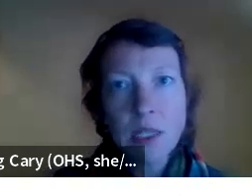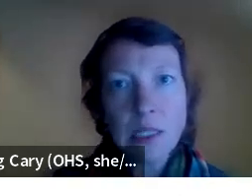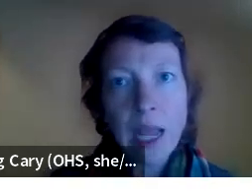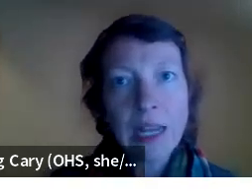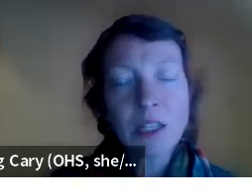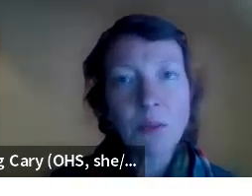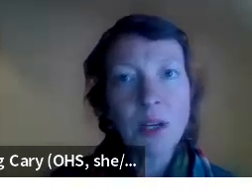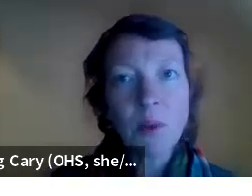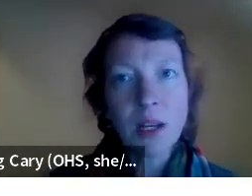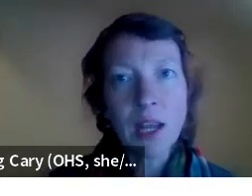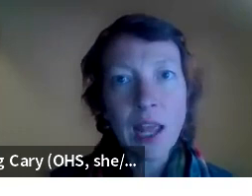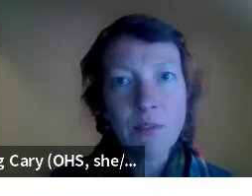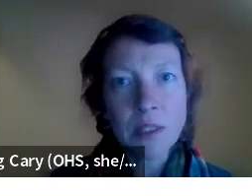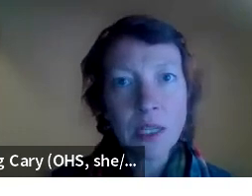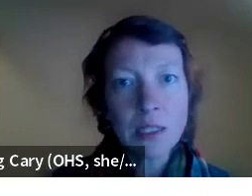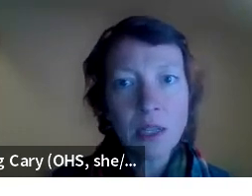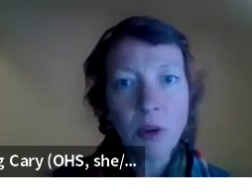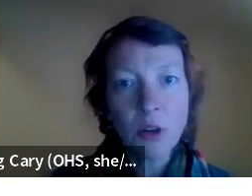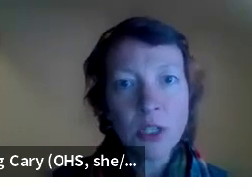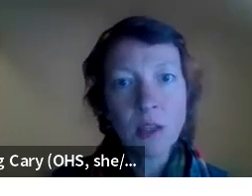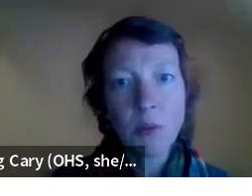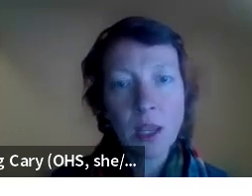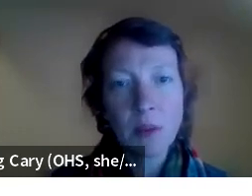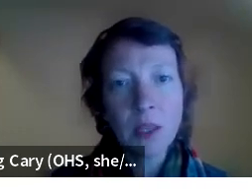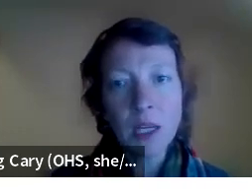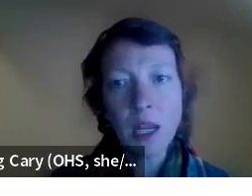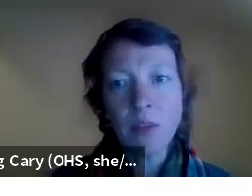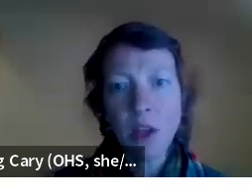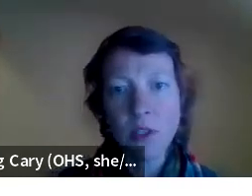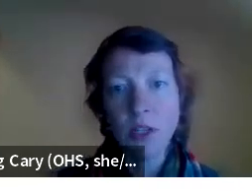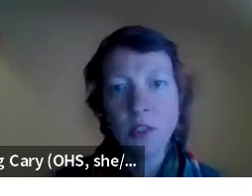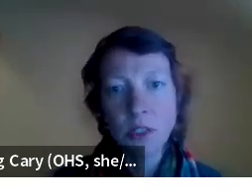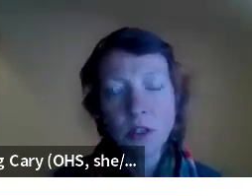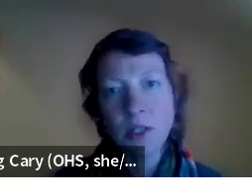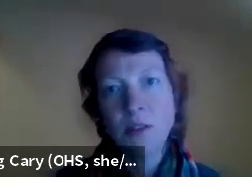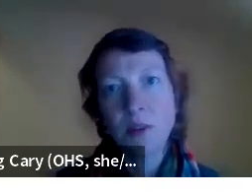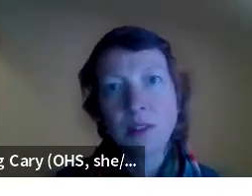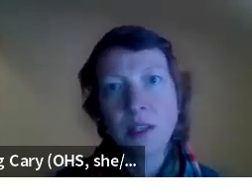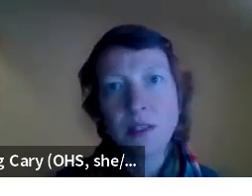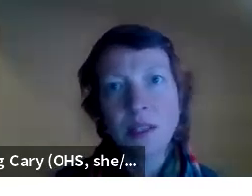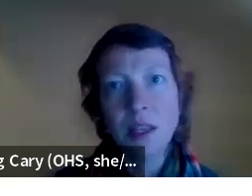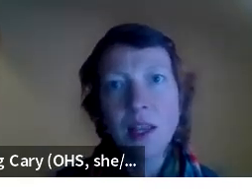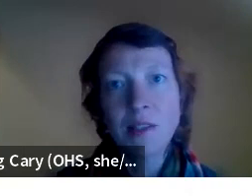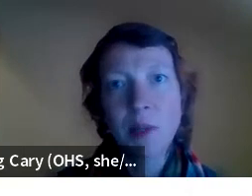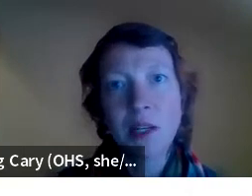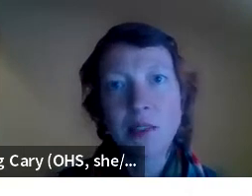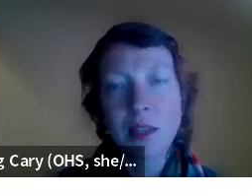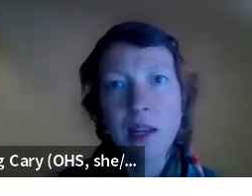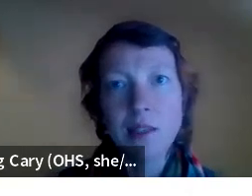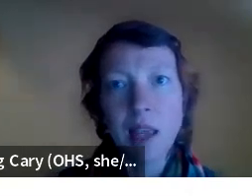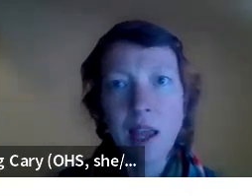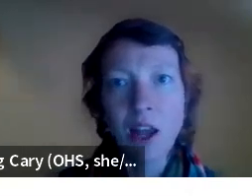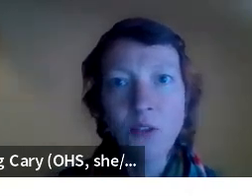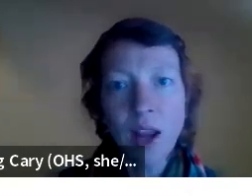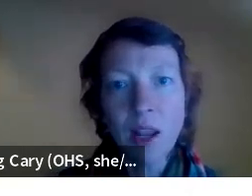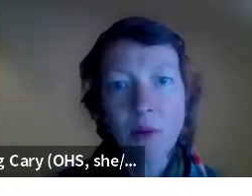for the CDC guidance and we didn't want to get ahead of the CDC, but fortunately we had been thinking and having conversations internally. So when the CDC submitted its